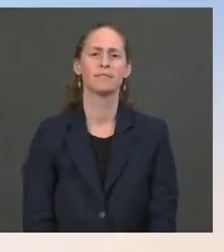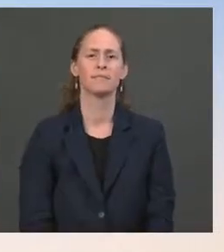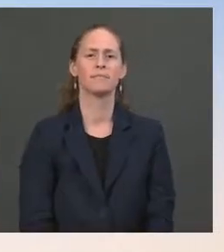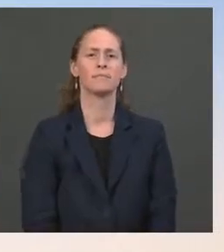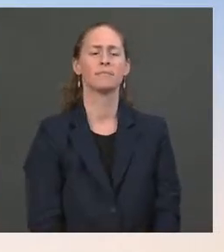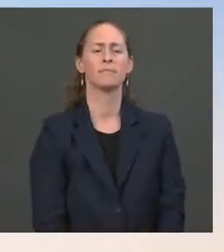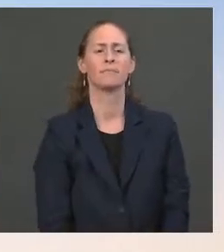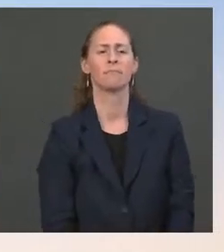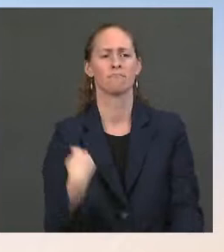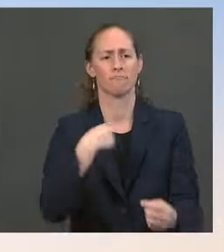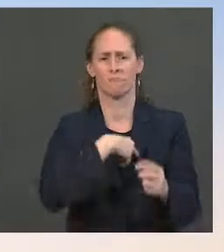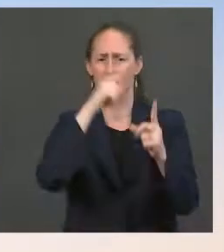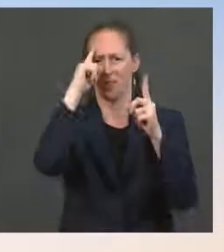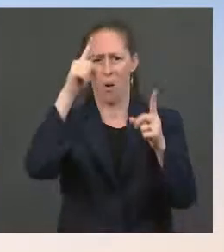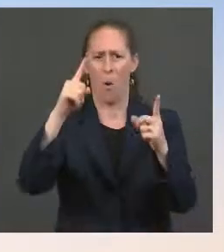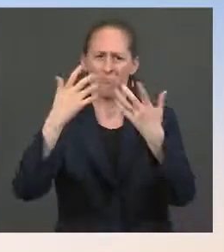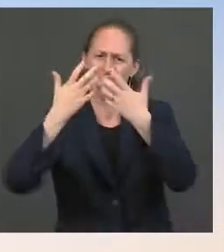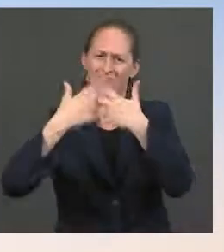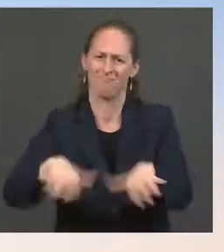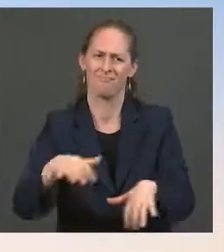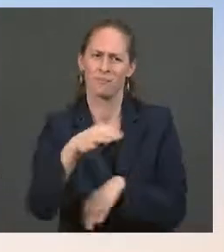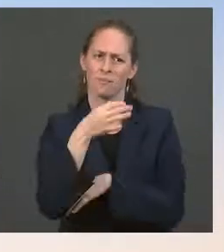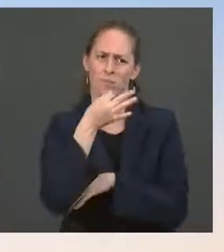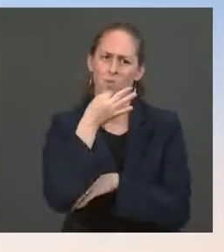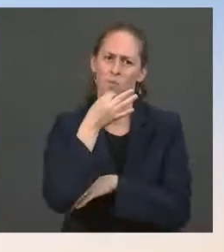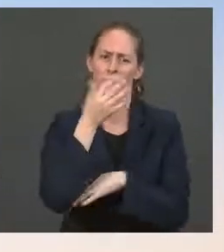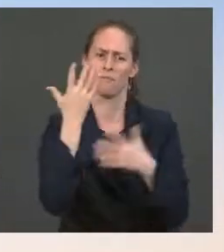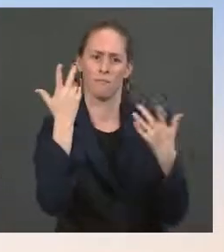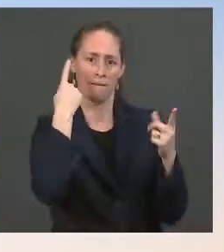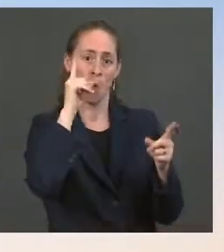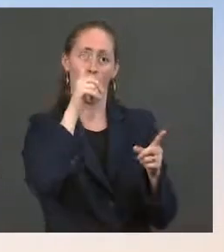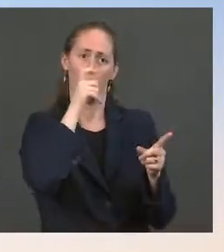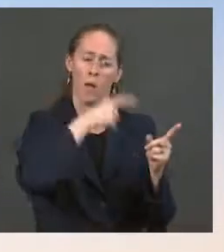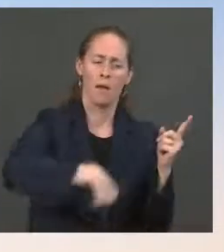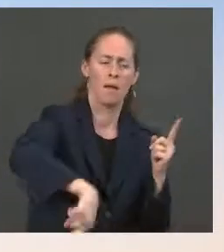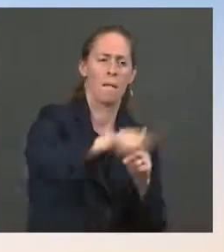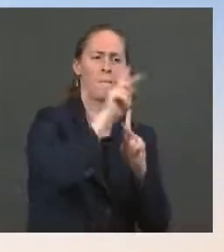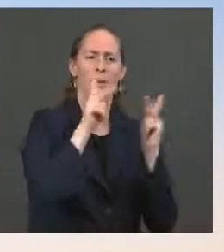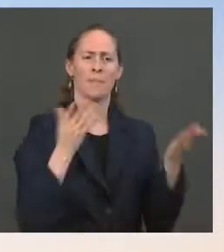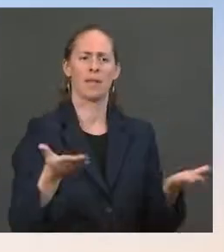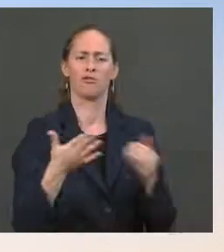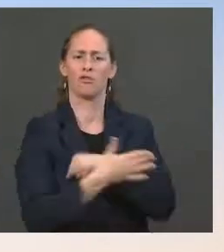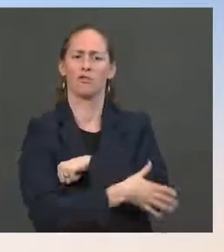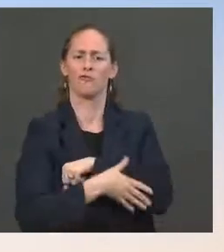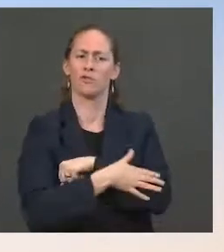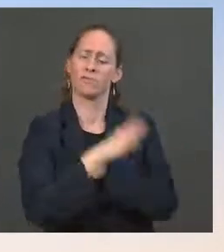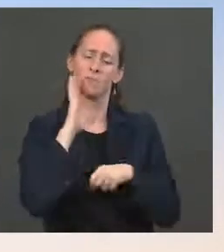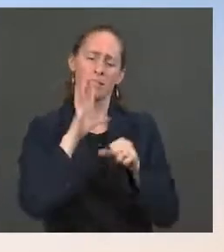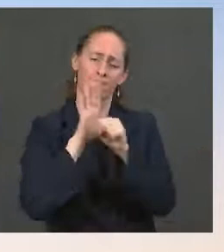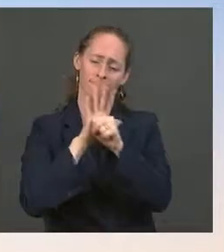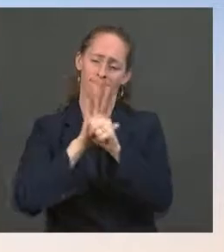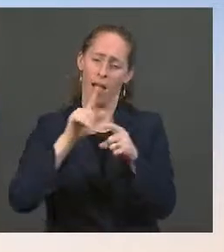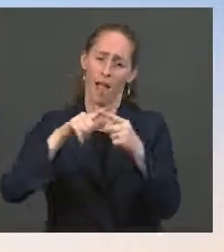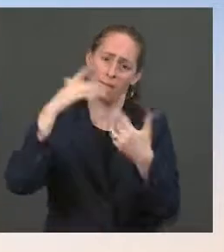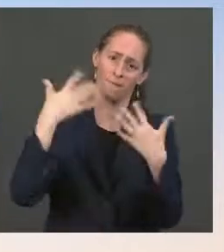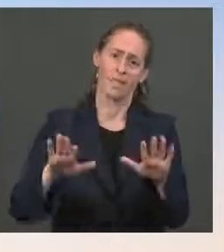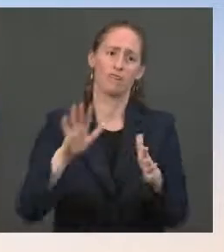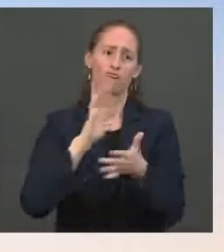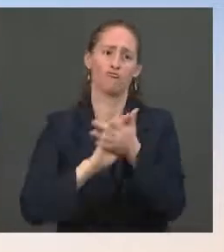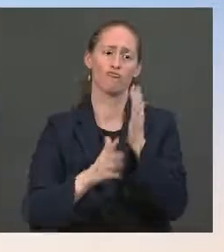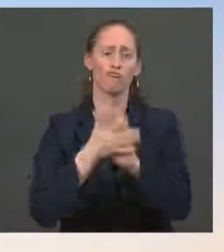done and delivering for the American people, and we're going to continue pressing forward until we get it done. So, yes, it